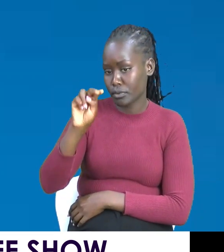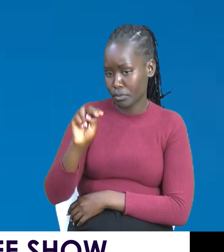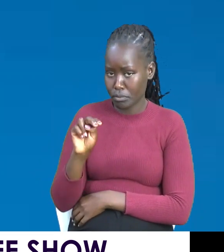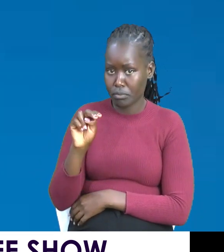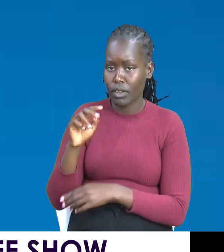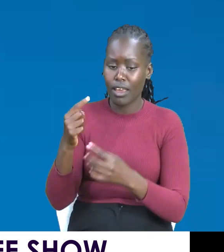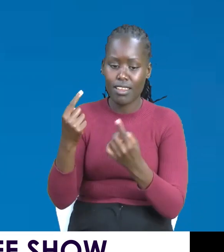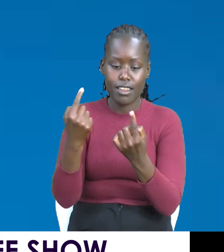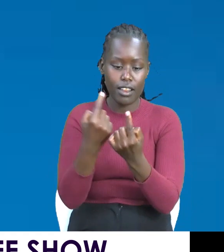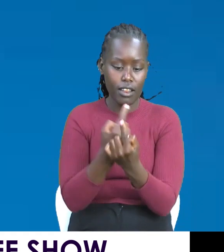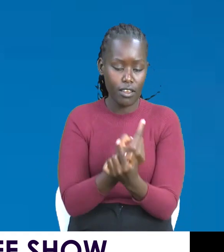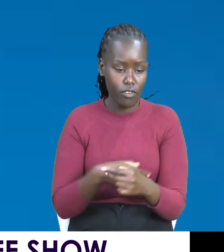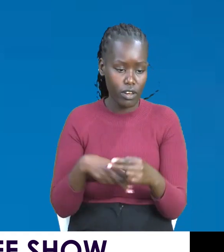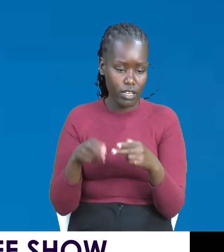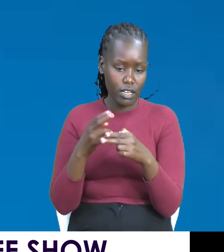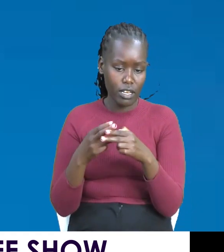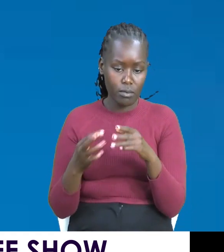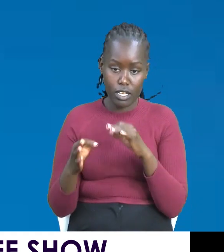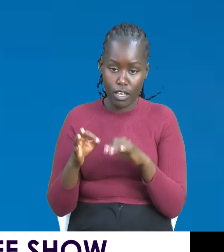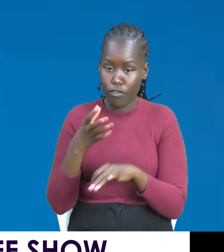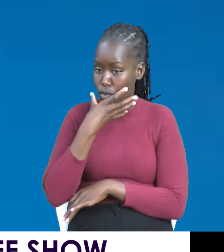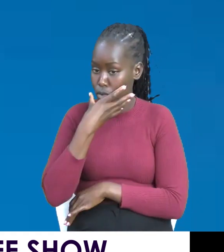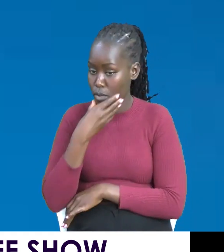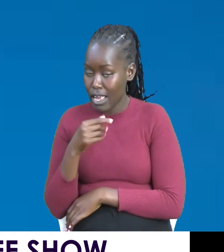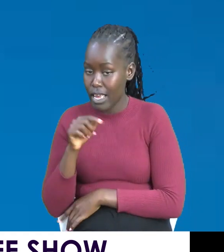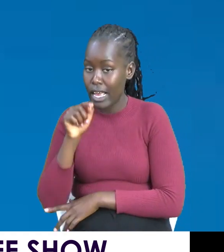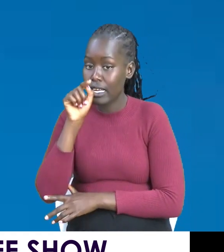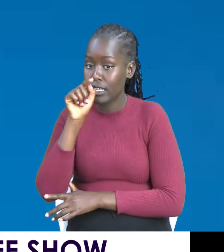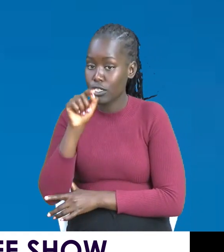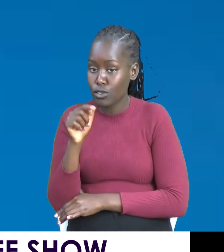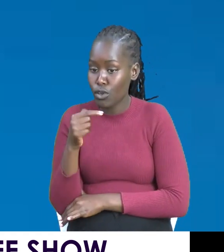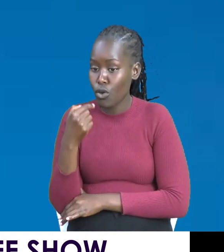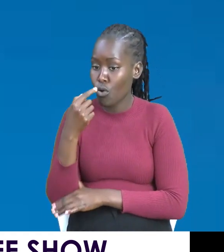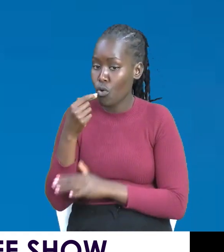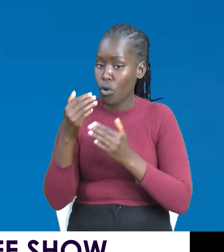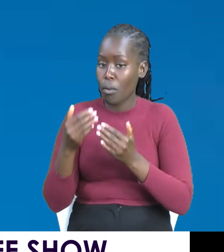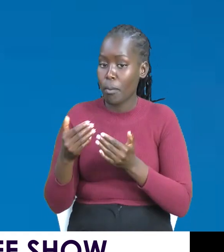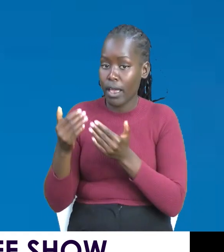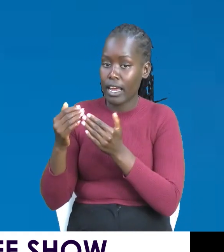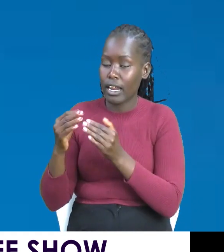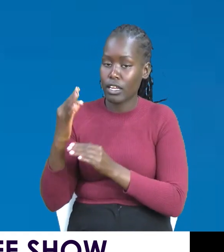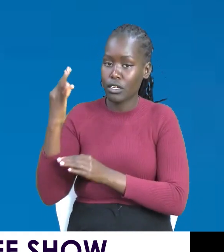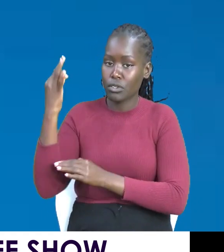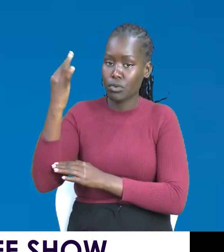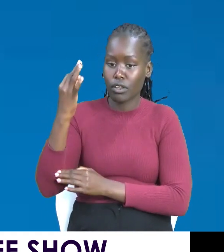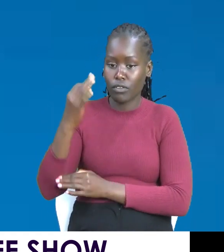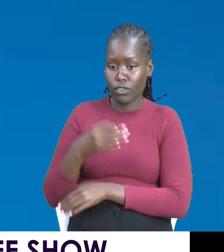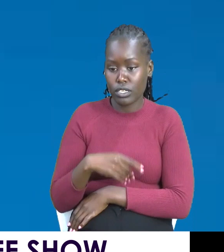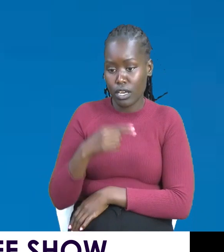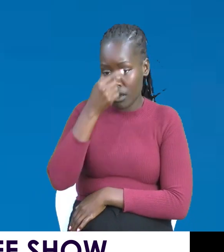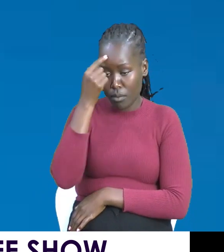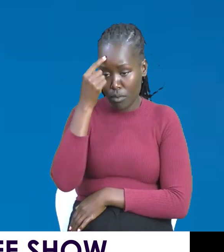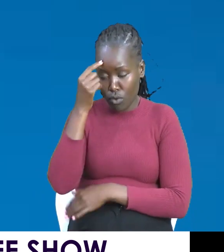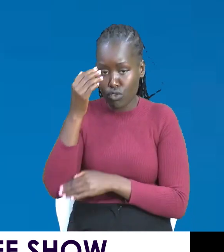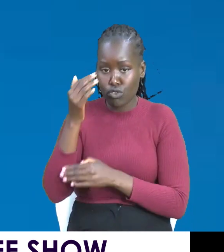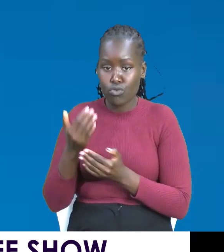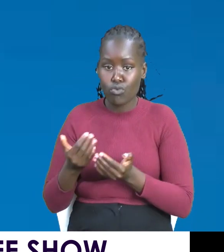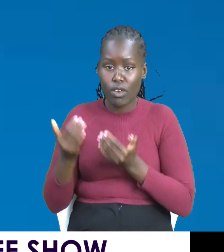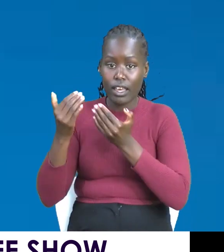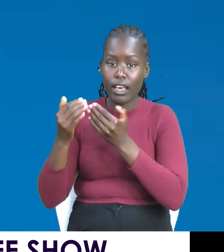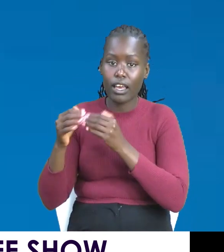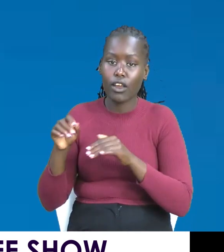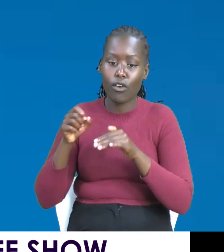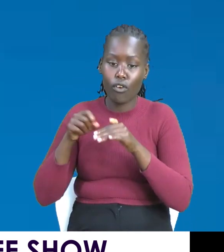your name, whether you are a man, it is you that will be carried into the future because you are the carrier of the